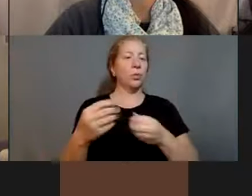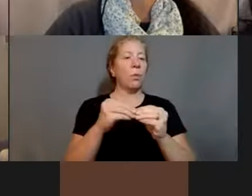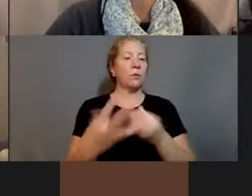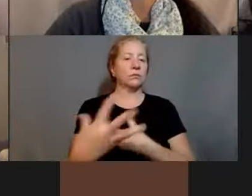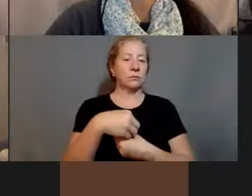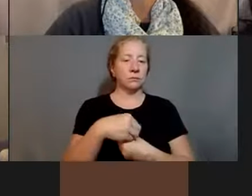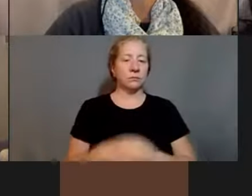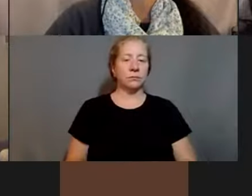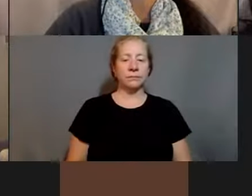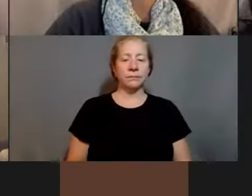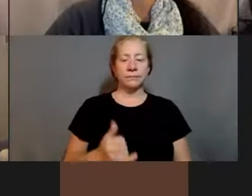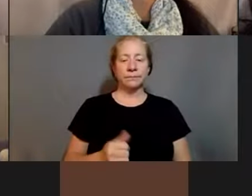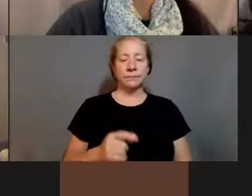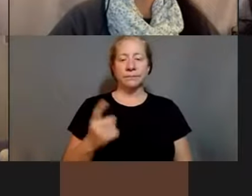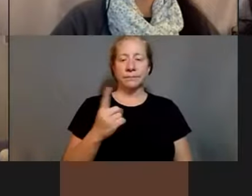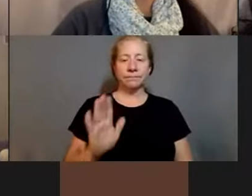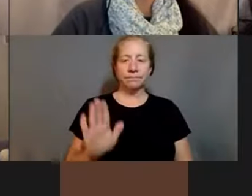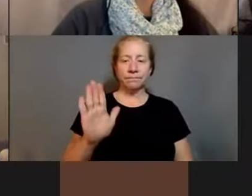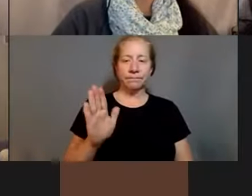Barrett has a hand up.